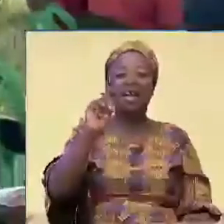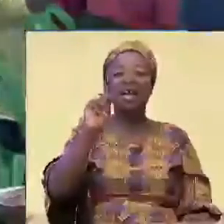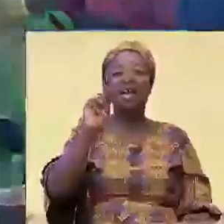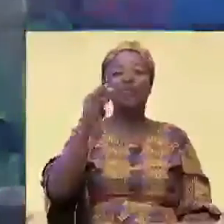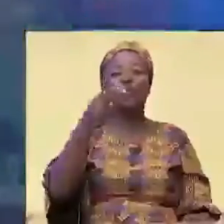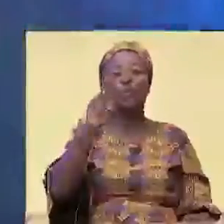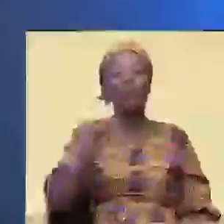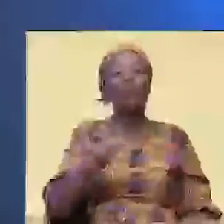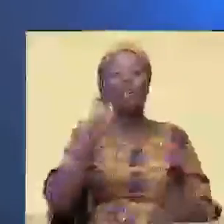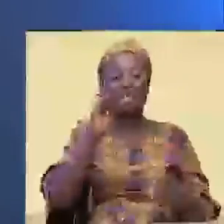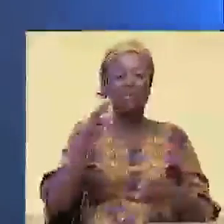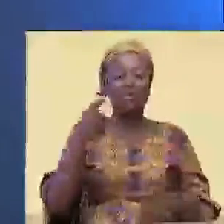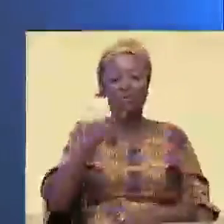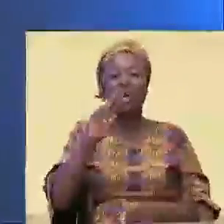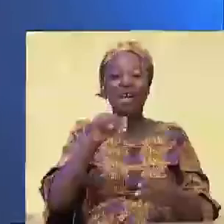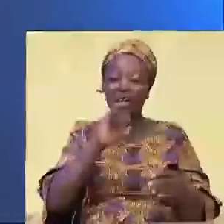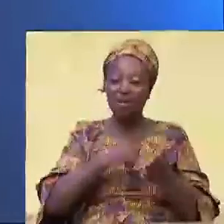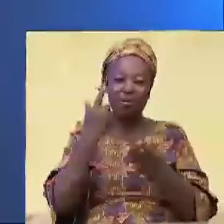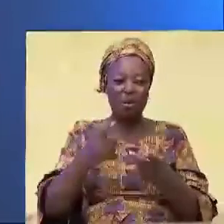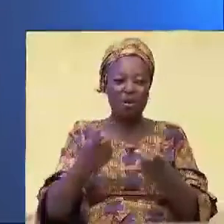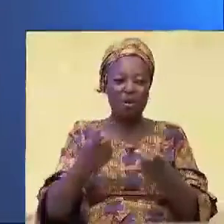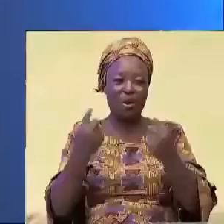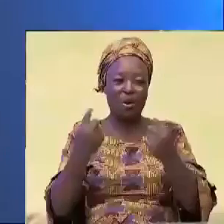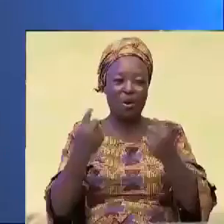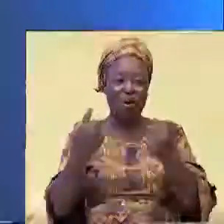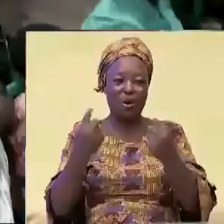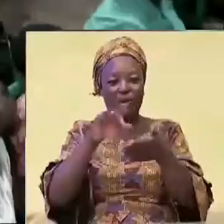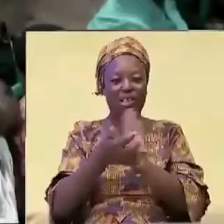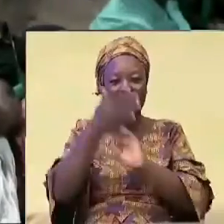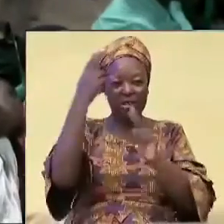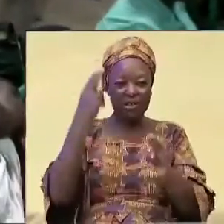here, it will fall for everyone.